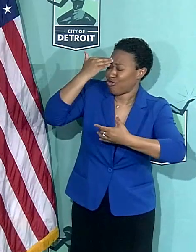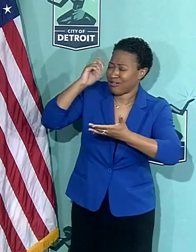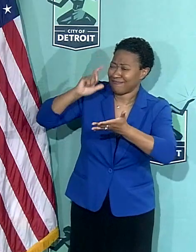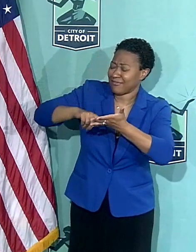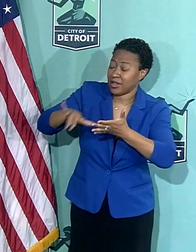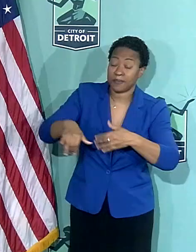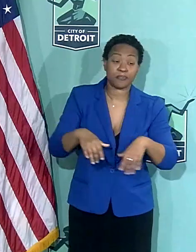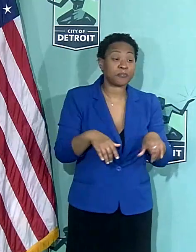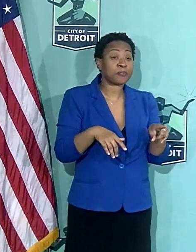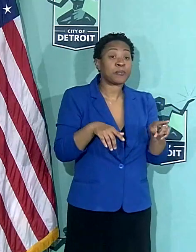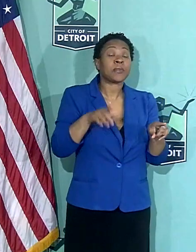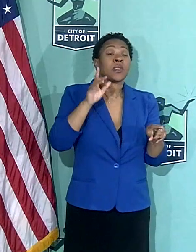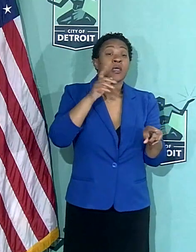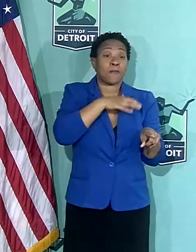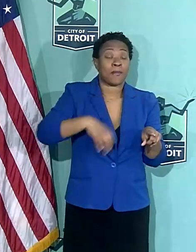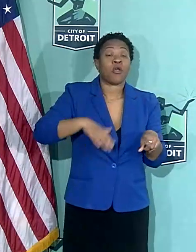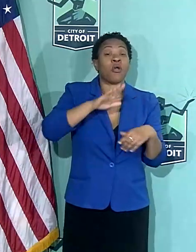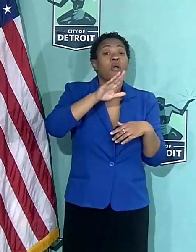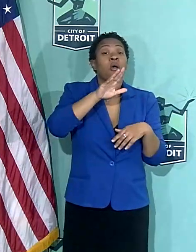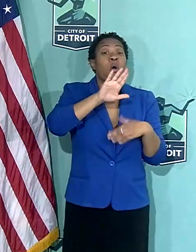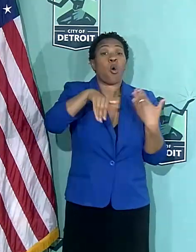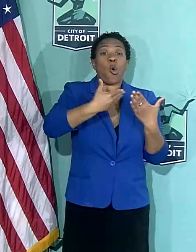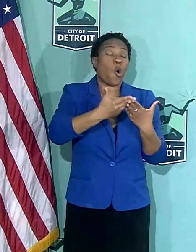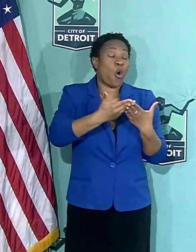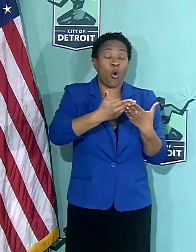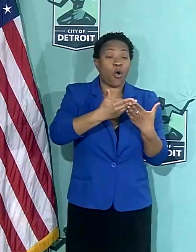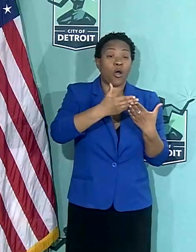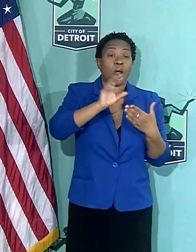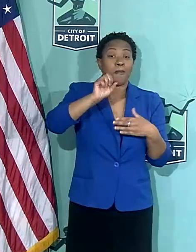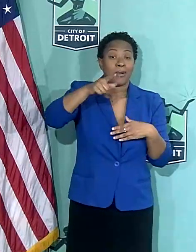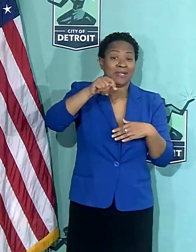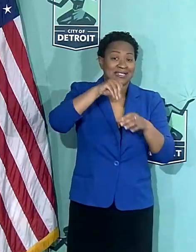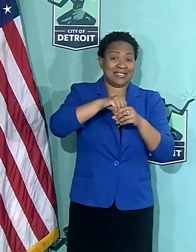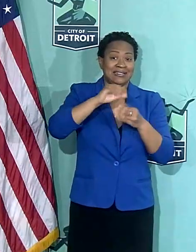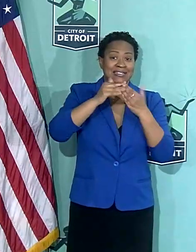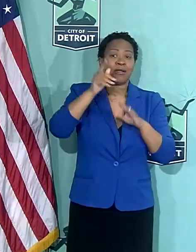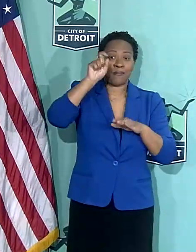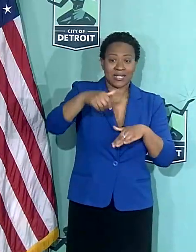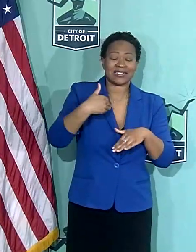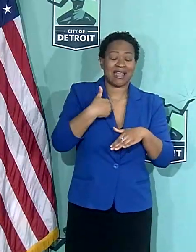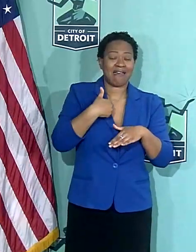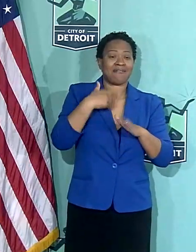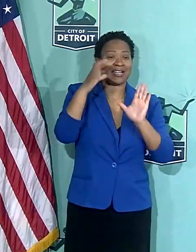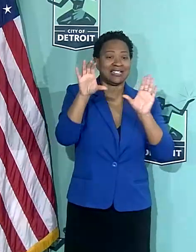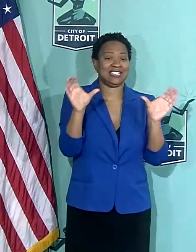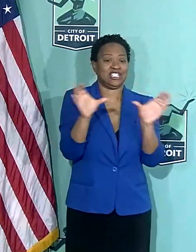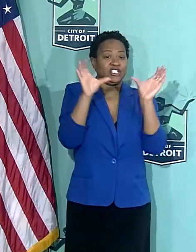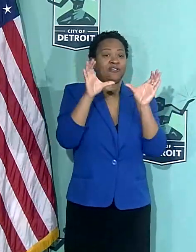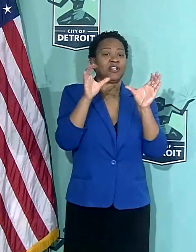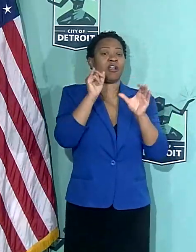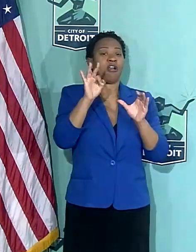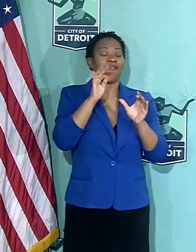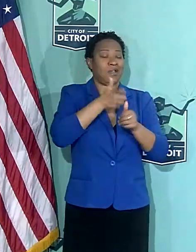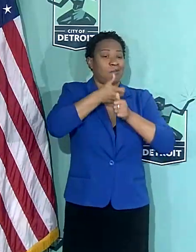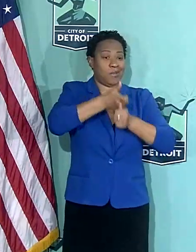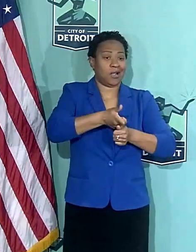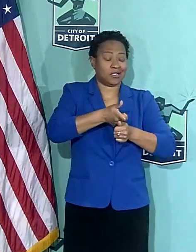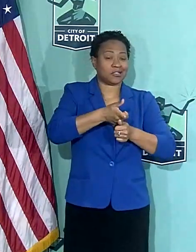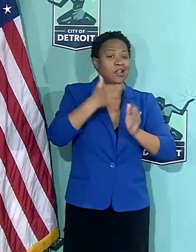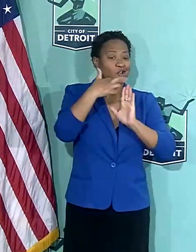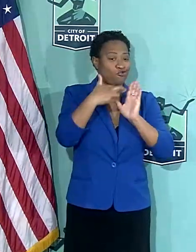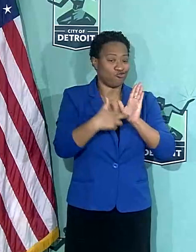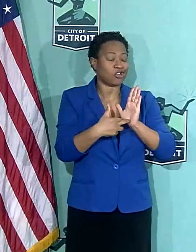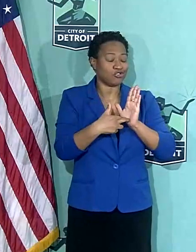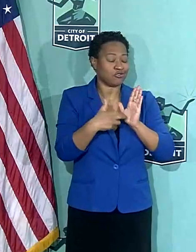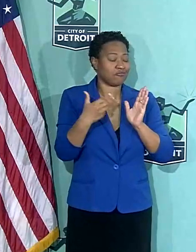this city all have to have a certificate of compliance, and they're registered with BC. We know who they are, and